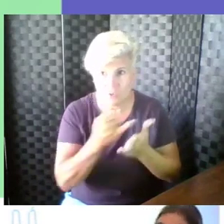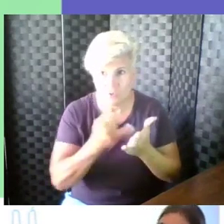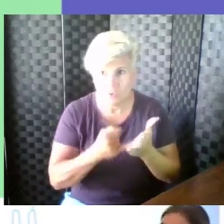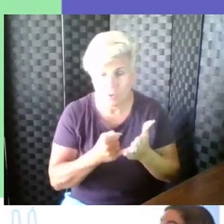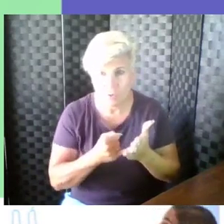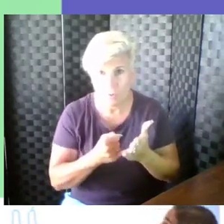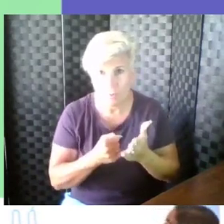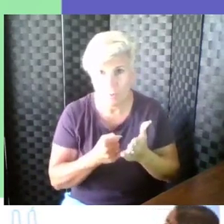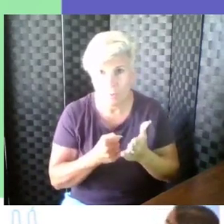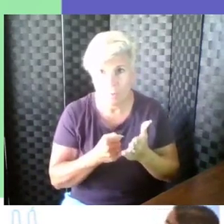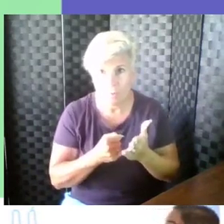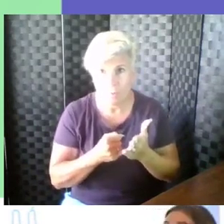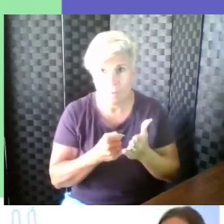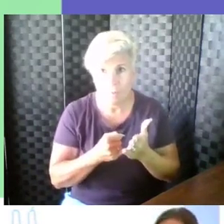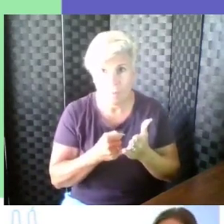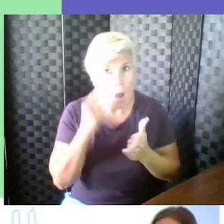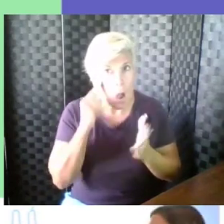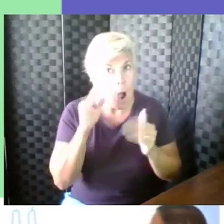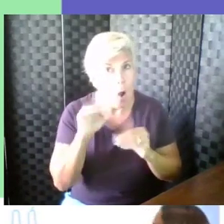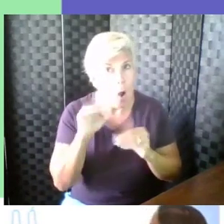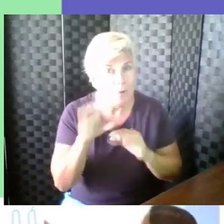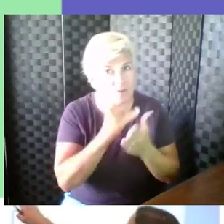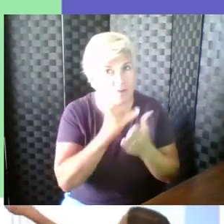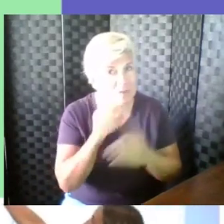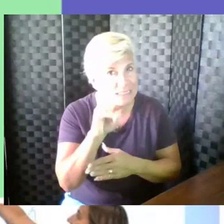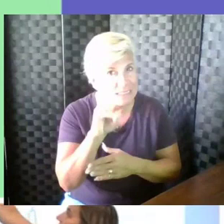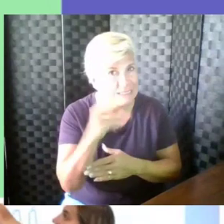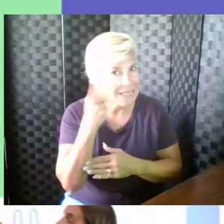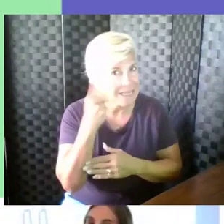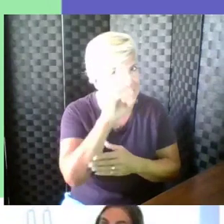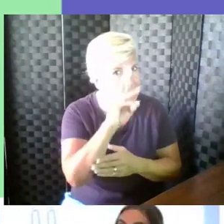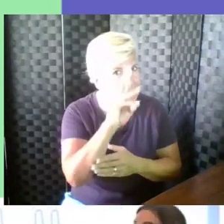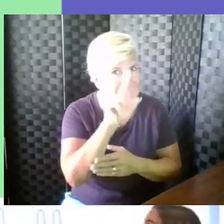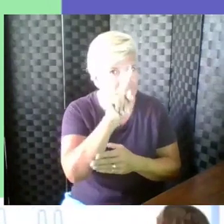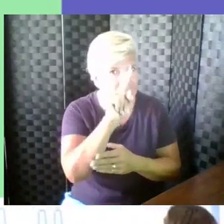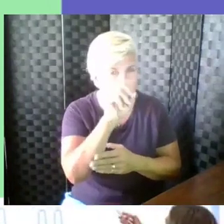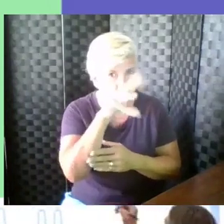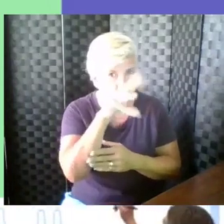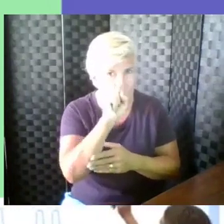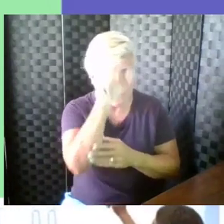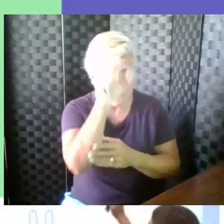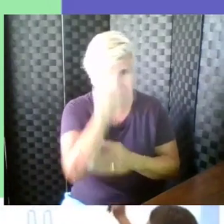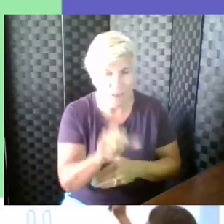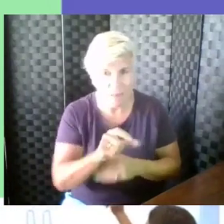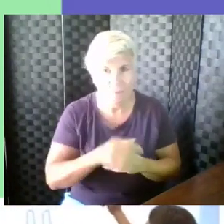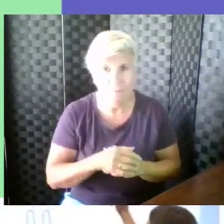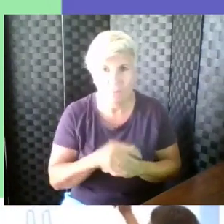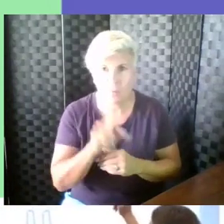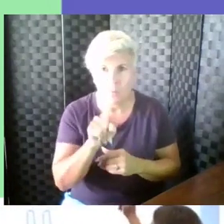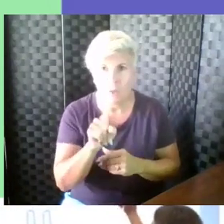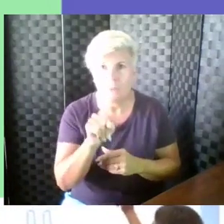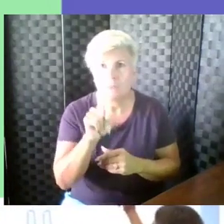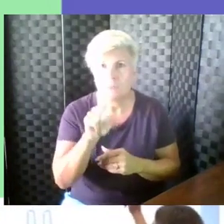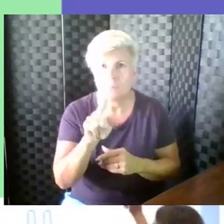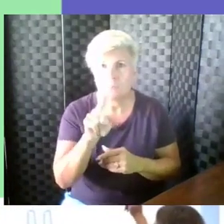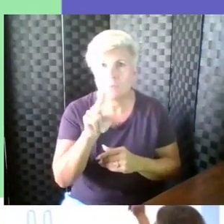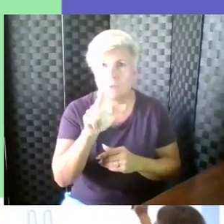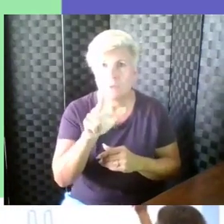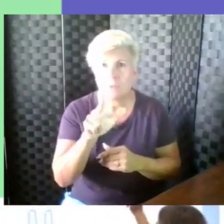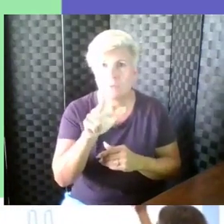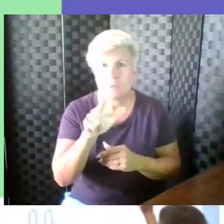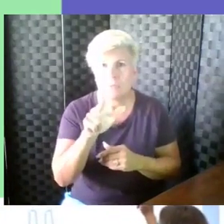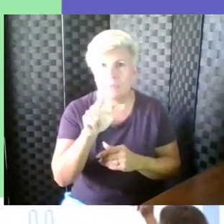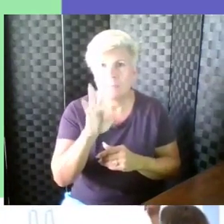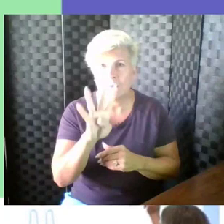draw? I hope that you did 6 because I see a 6 in my ones place. So here we go. 1,